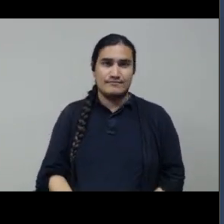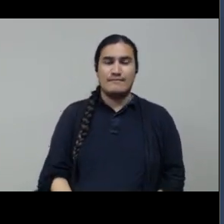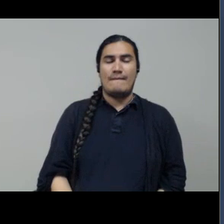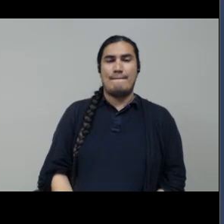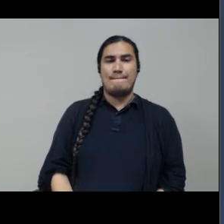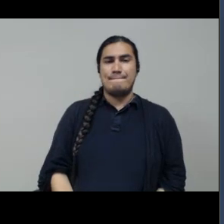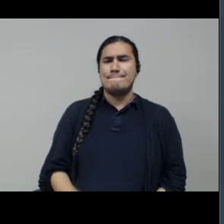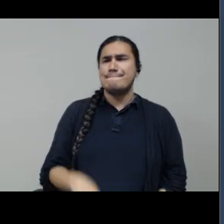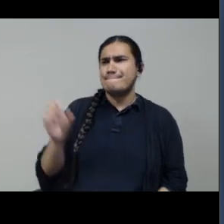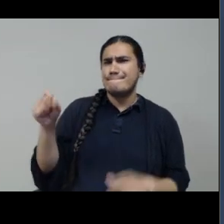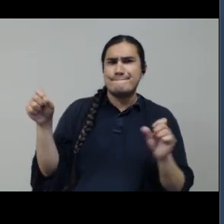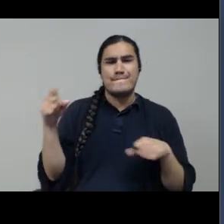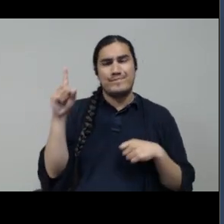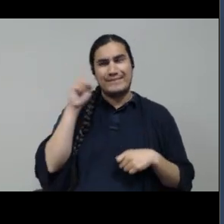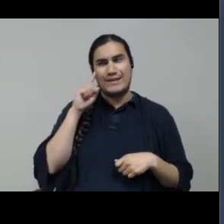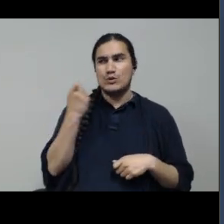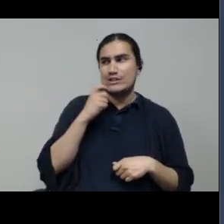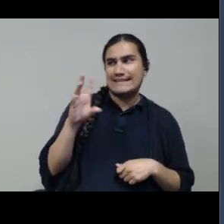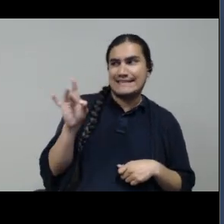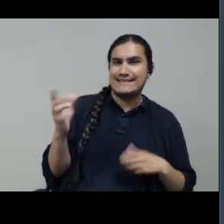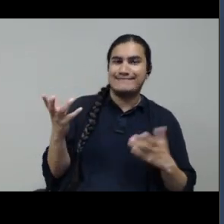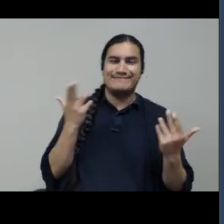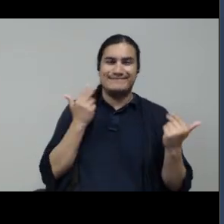Yes, I think you just did.